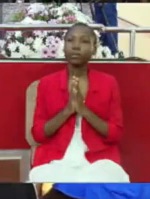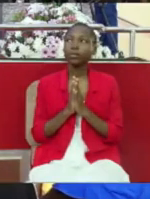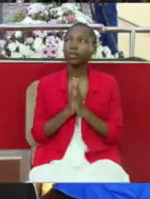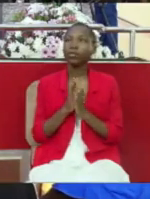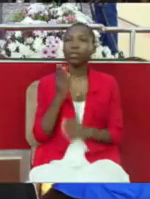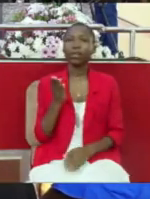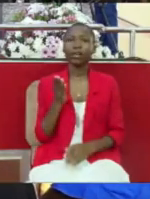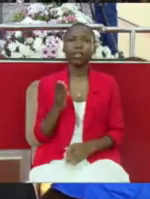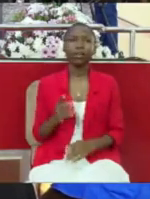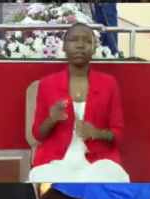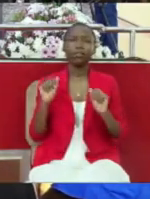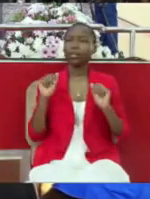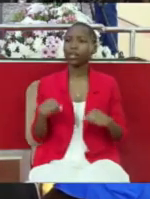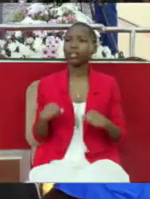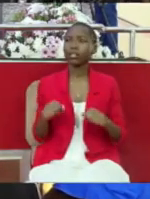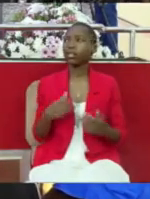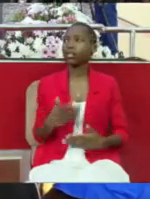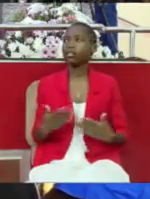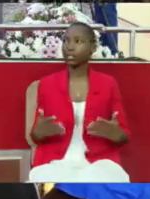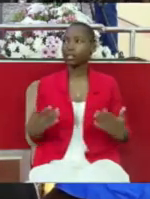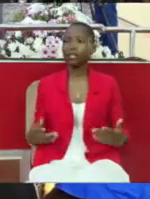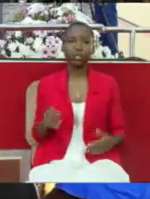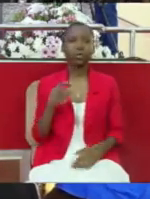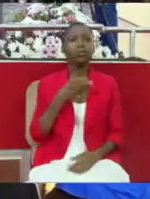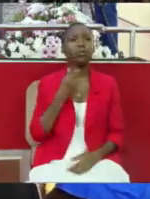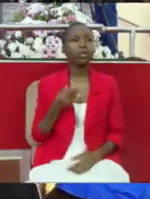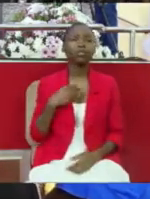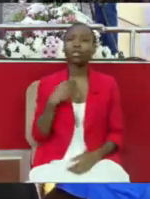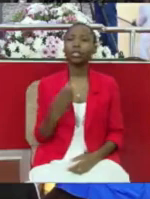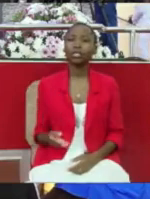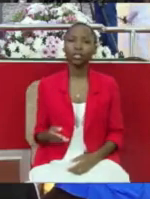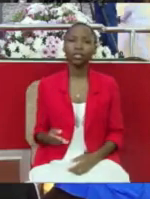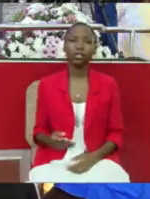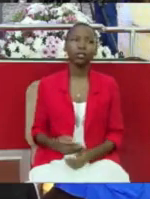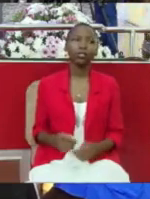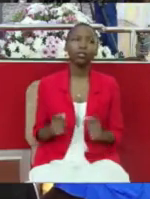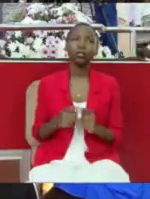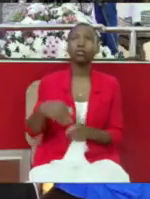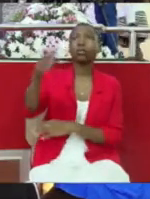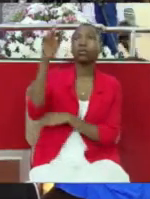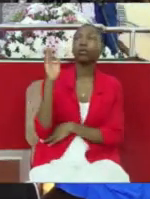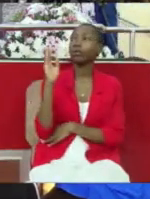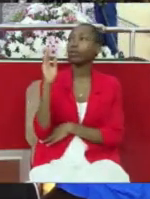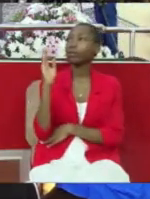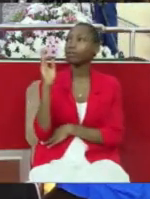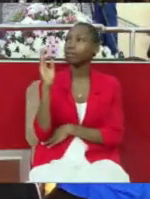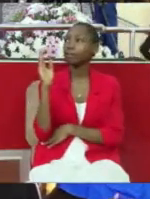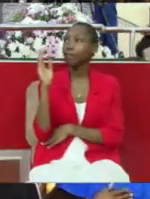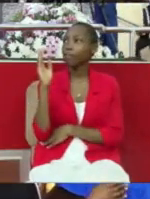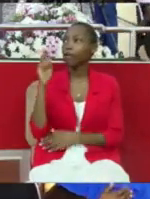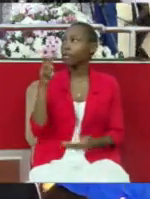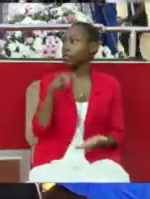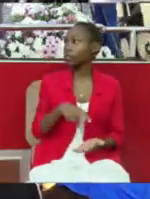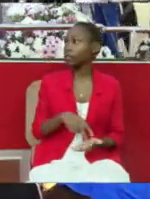to release to the Lord. Pana mambo ambayo nataka niachilie kwa Bwana. I want God to know that everything I have, nataka Bwana ajue kila kitu ambacho niko nacho ni chake. I